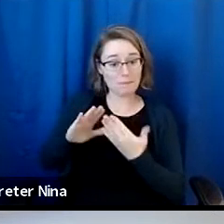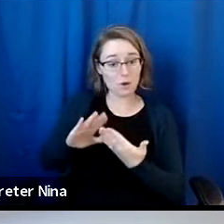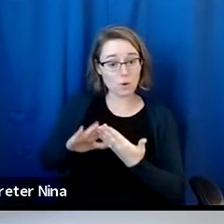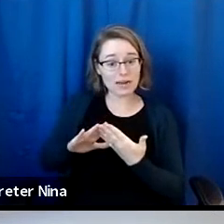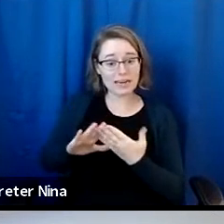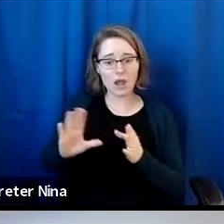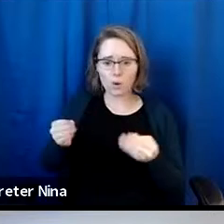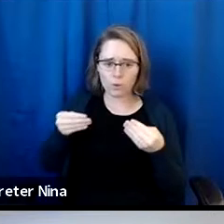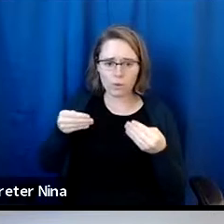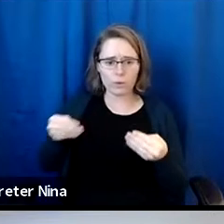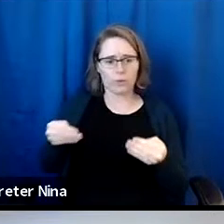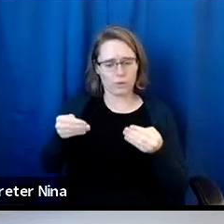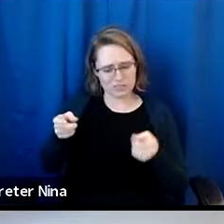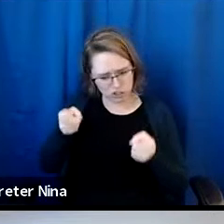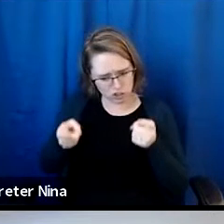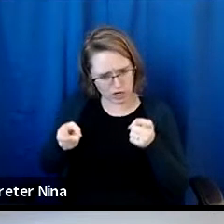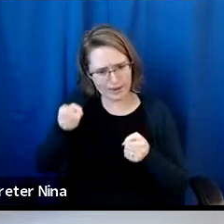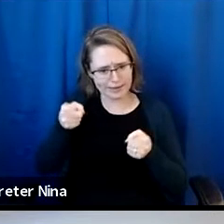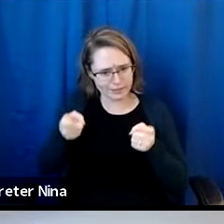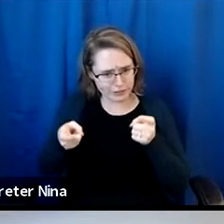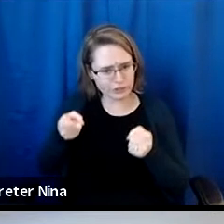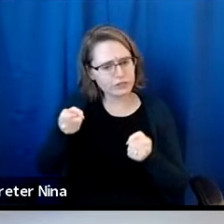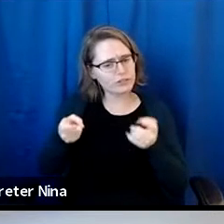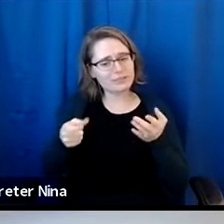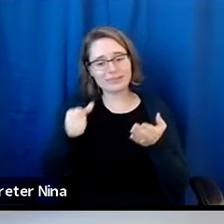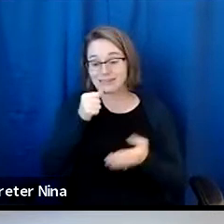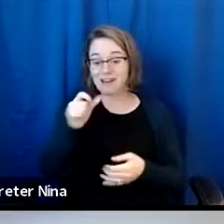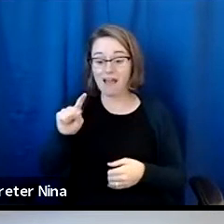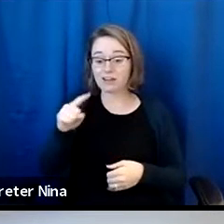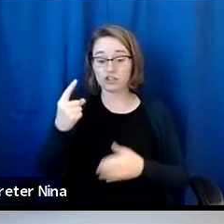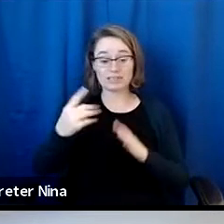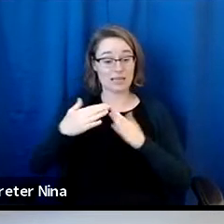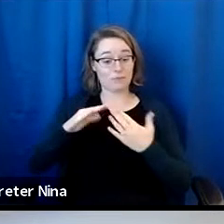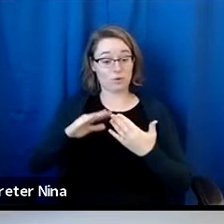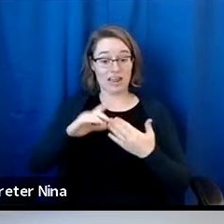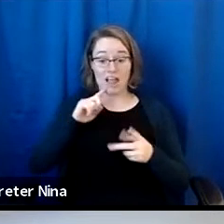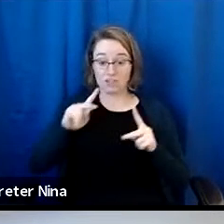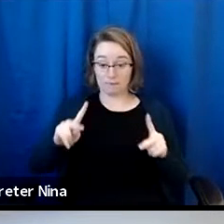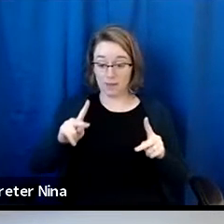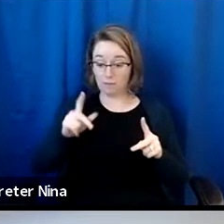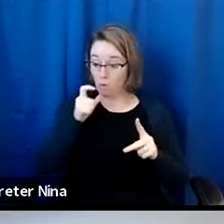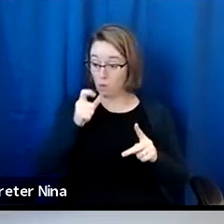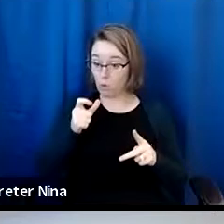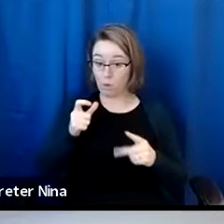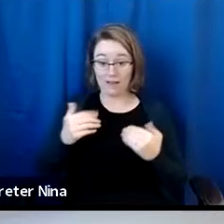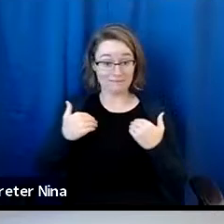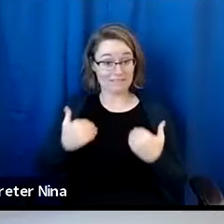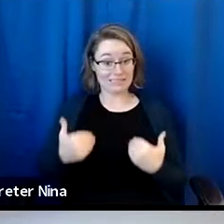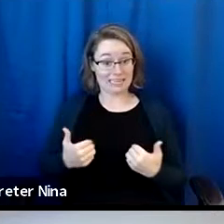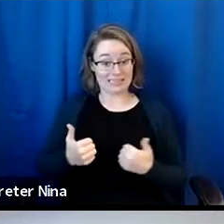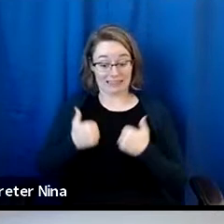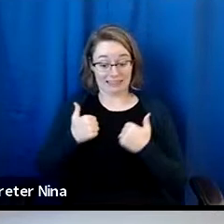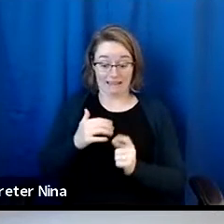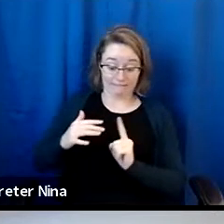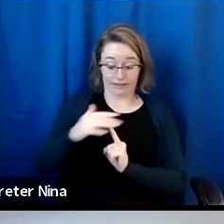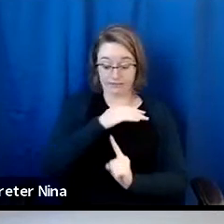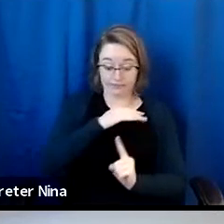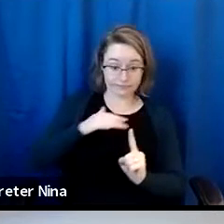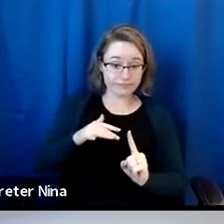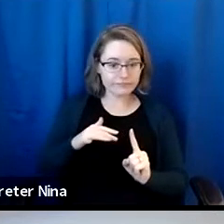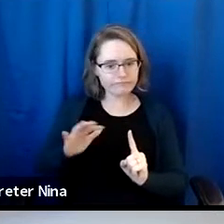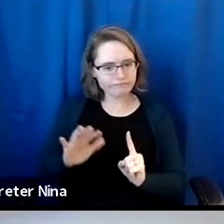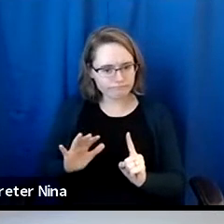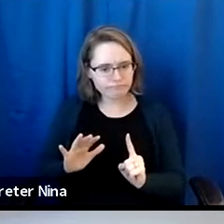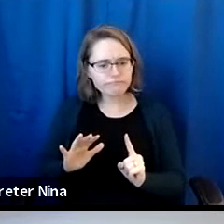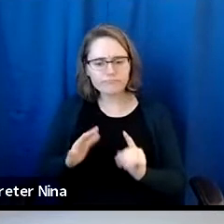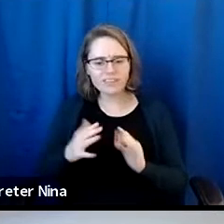fluid, right? Because it is not just the community of the people who are physically located around you, right? It